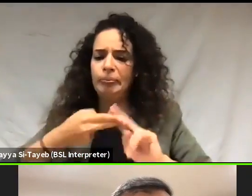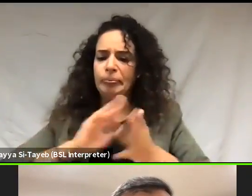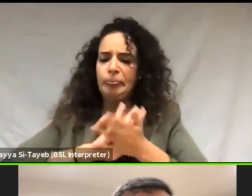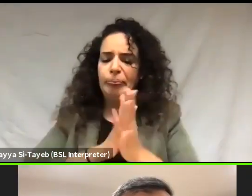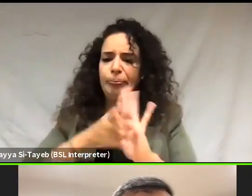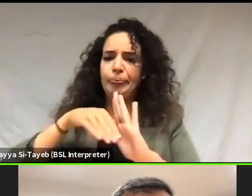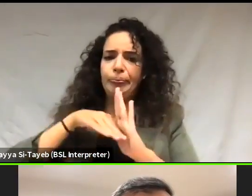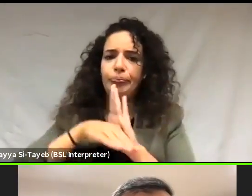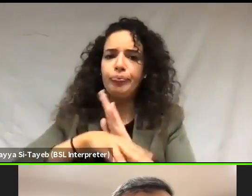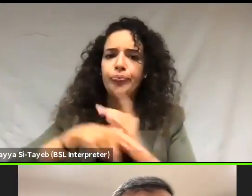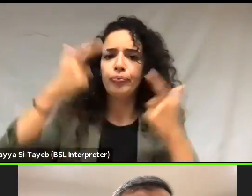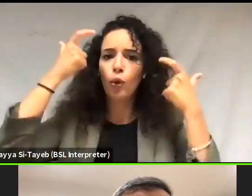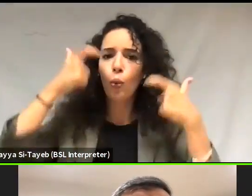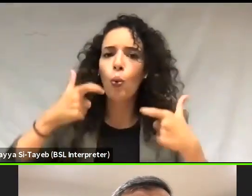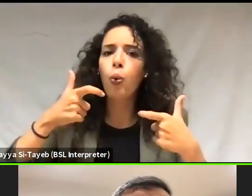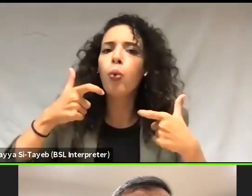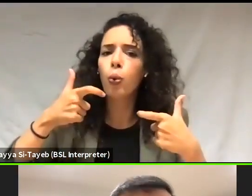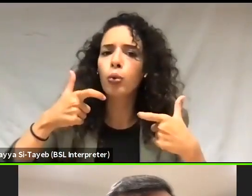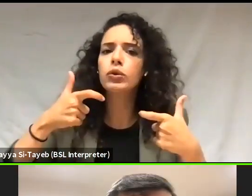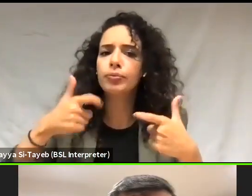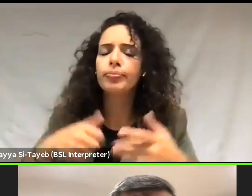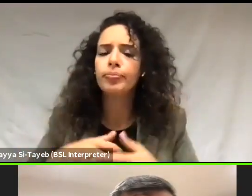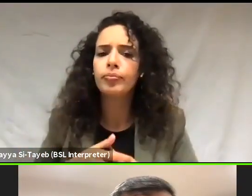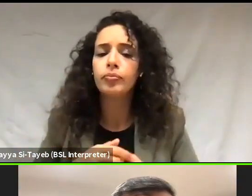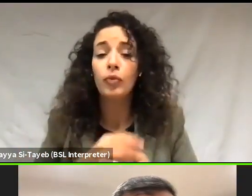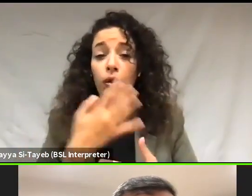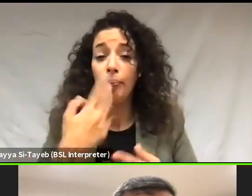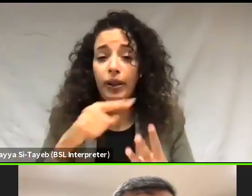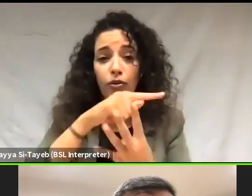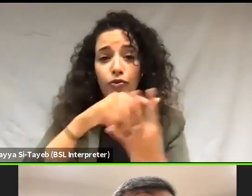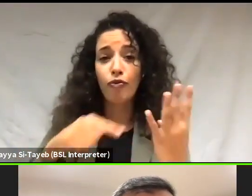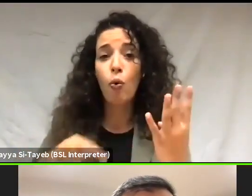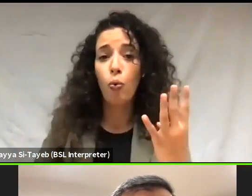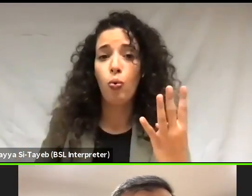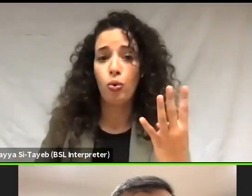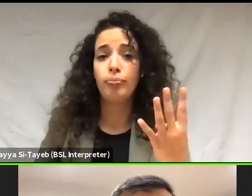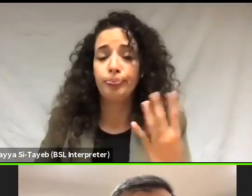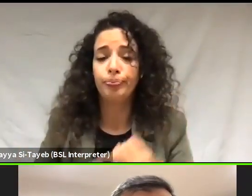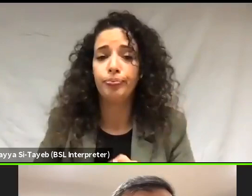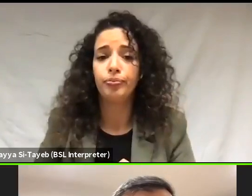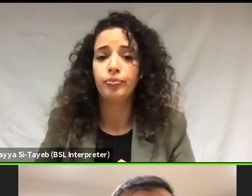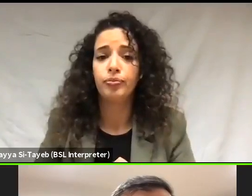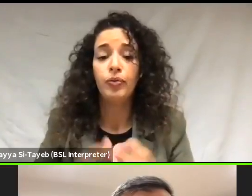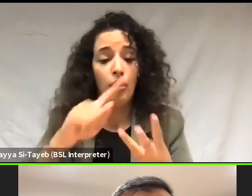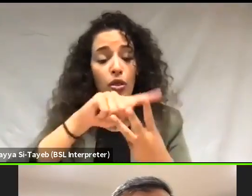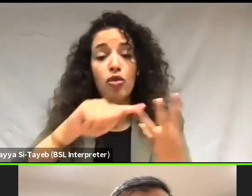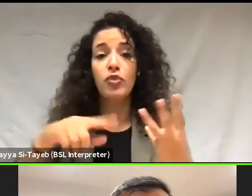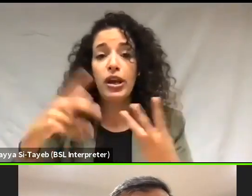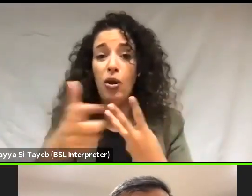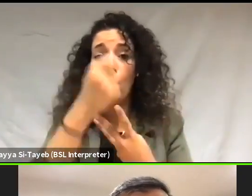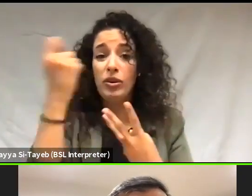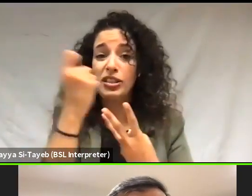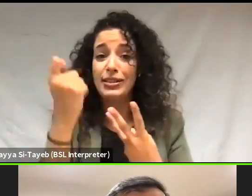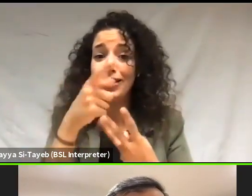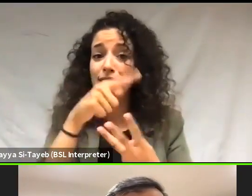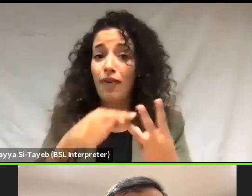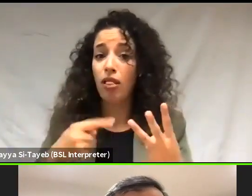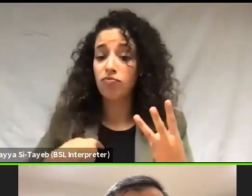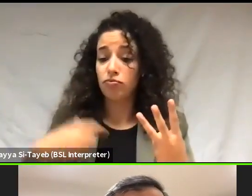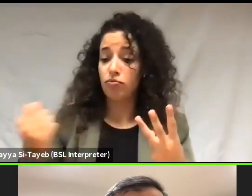been we went through 4 of them, 3 which we won, and 1 still under